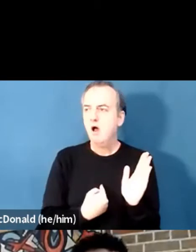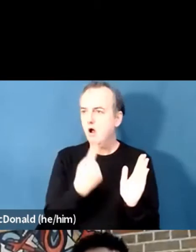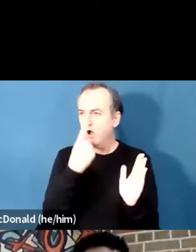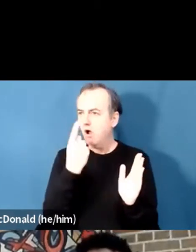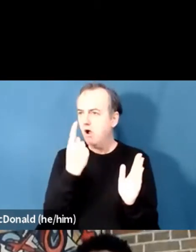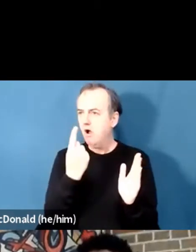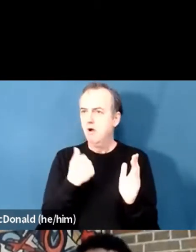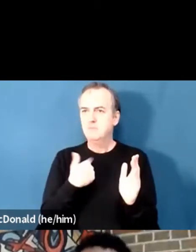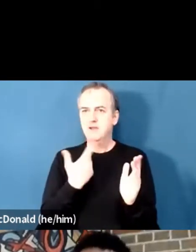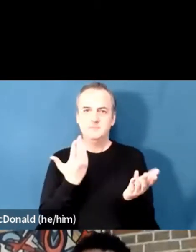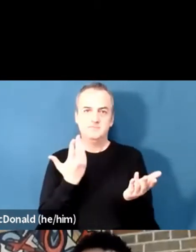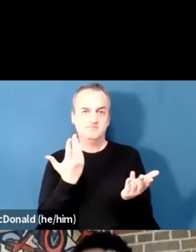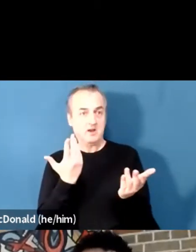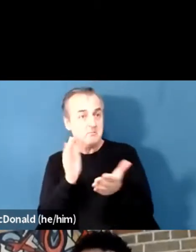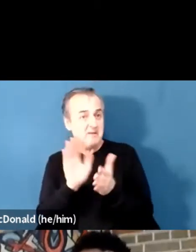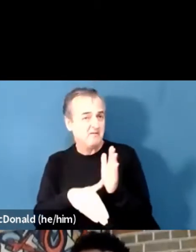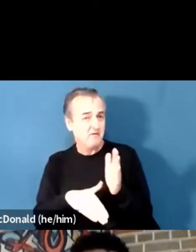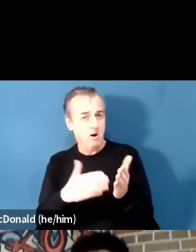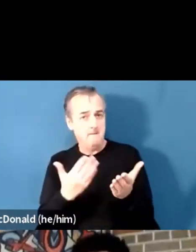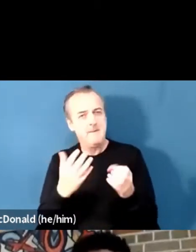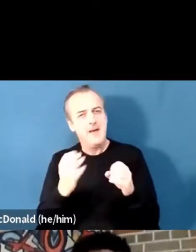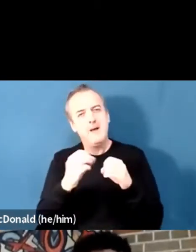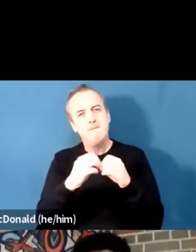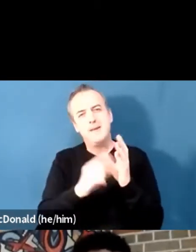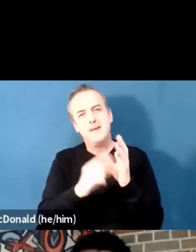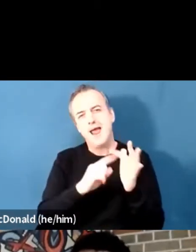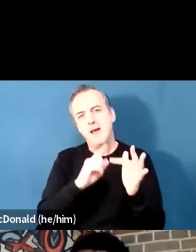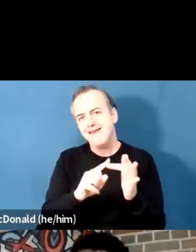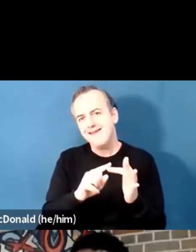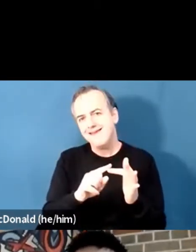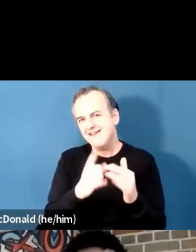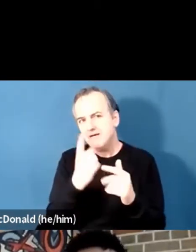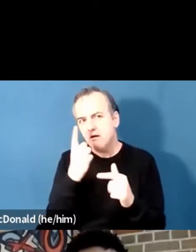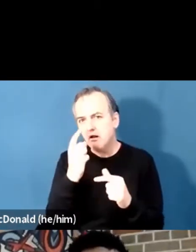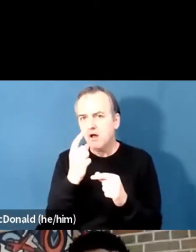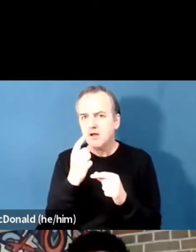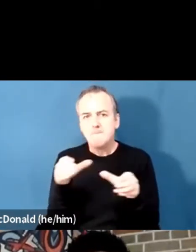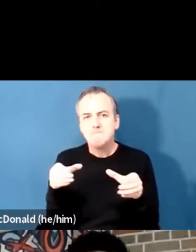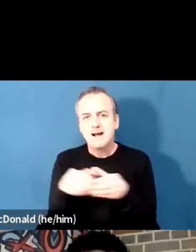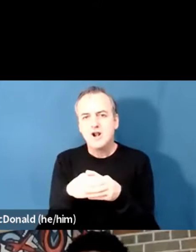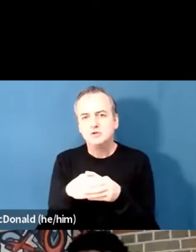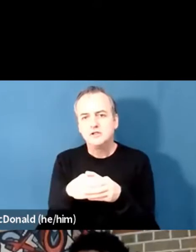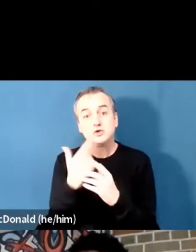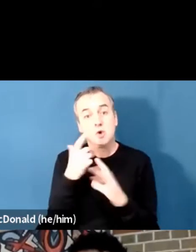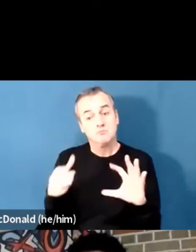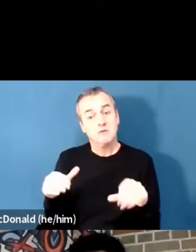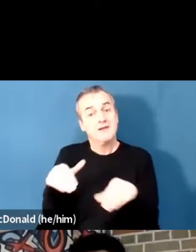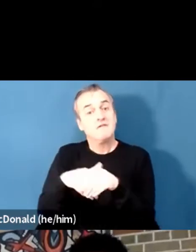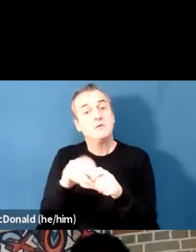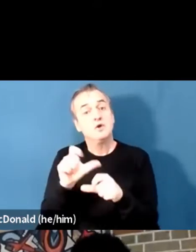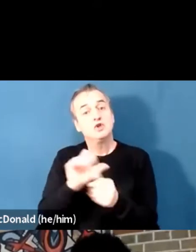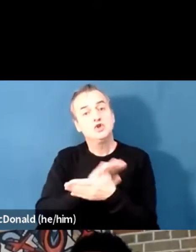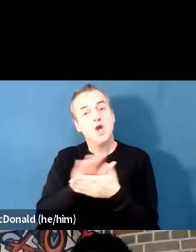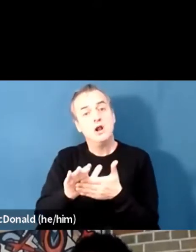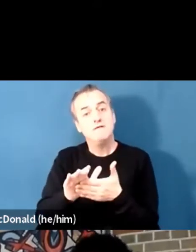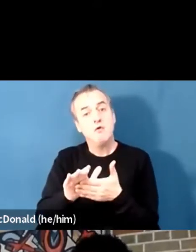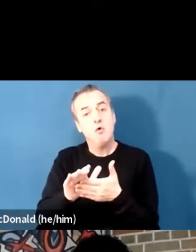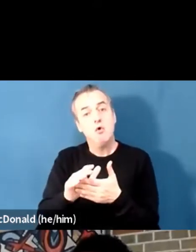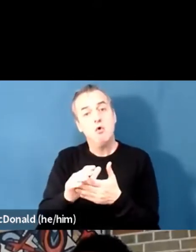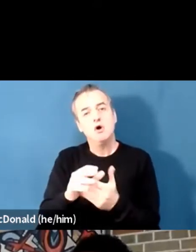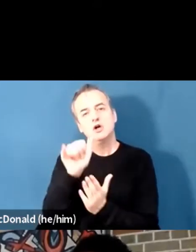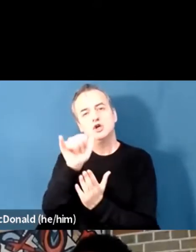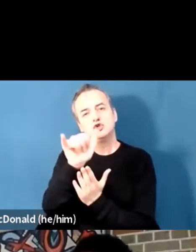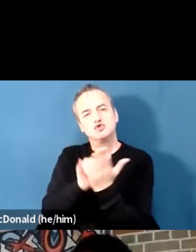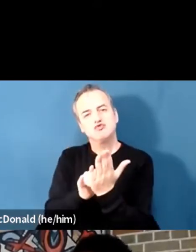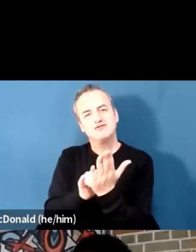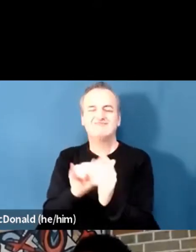BAME, there was a lot more opportunities for me to apply for. So I joined Channel 4 Screenwriters in 2017.